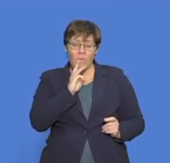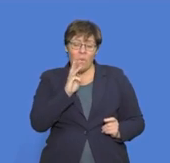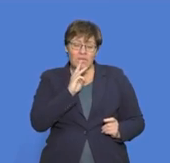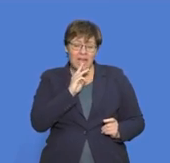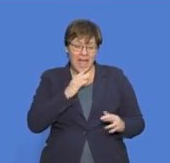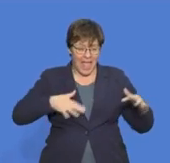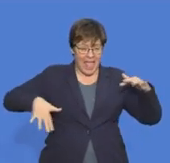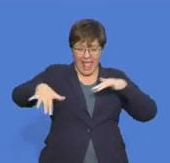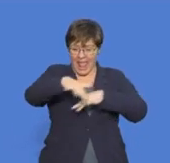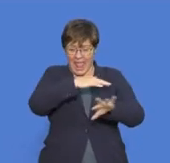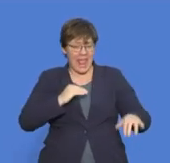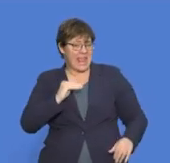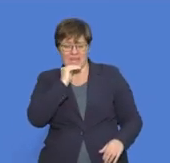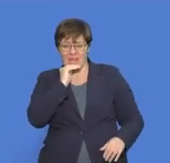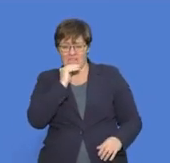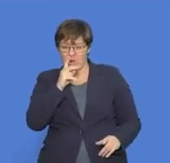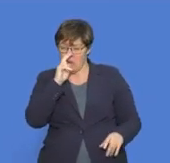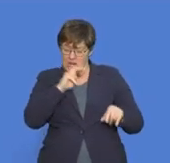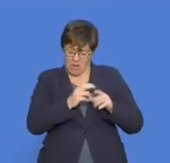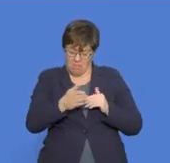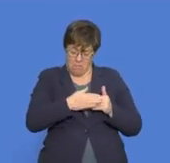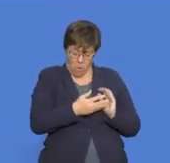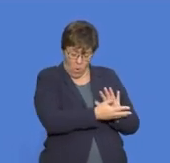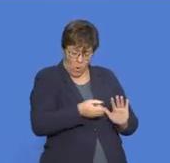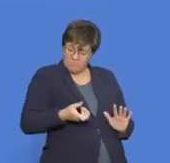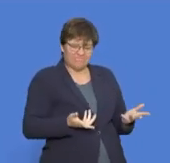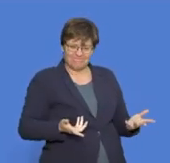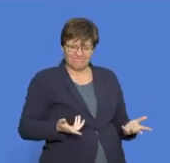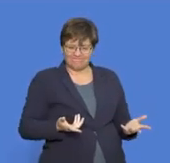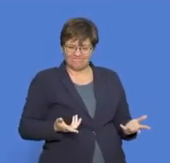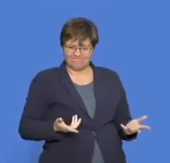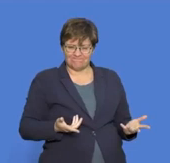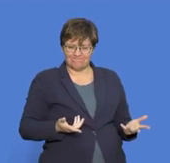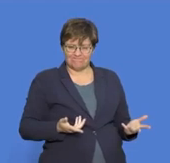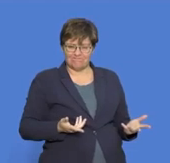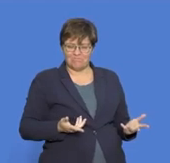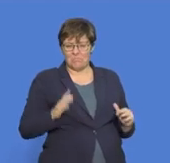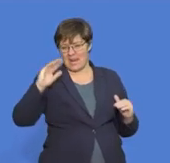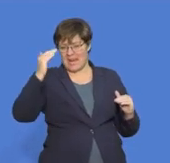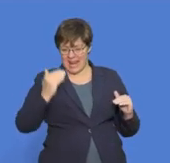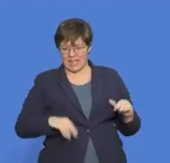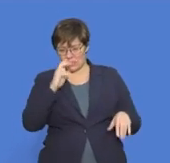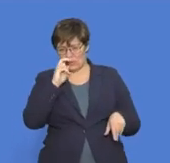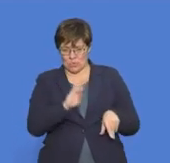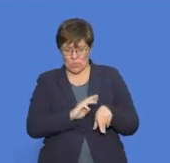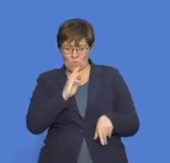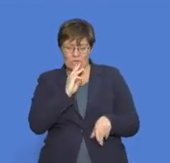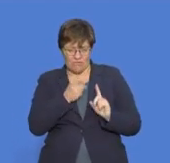so much water in the air outside, air is more humid. Okay,